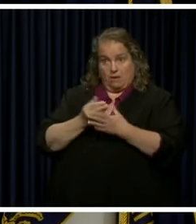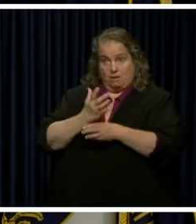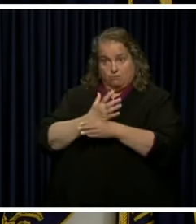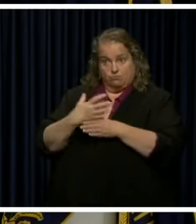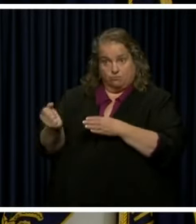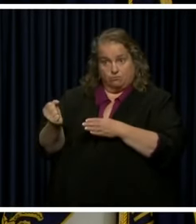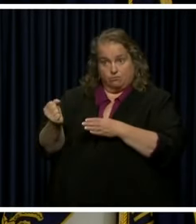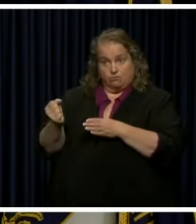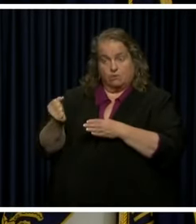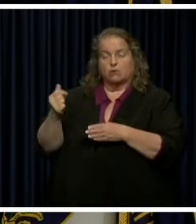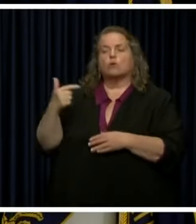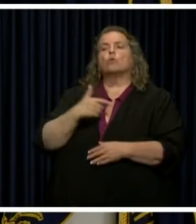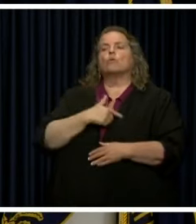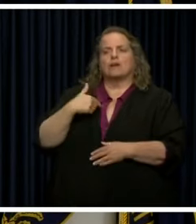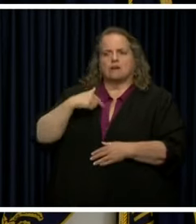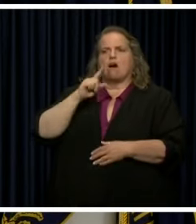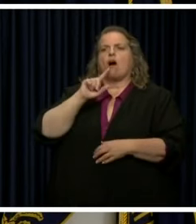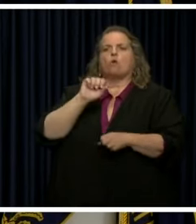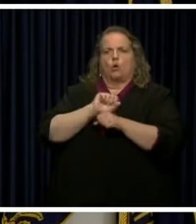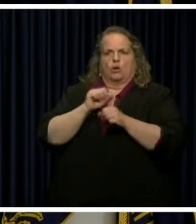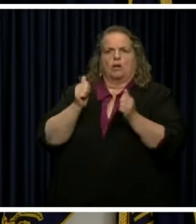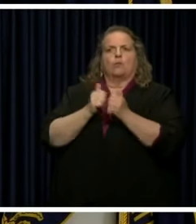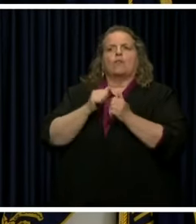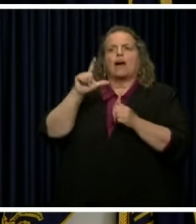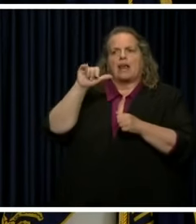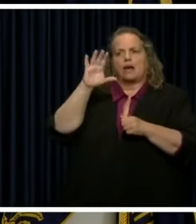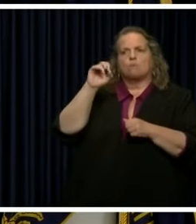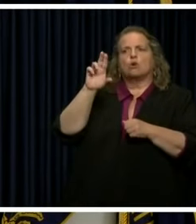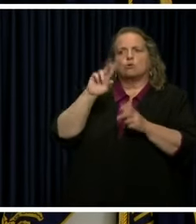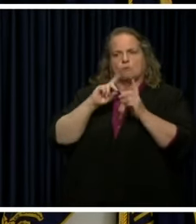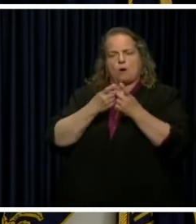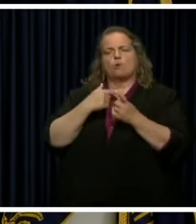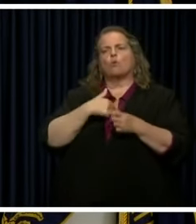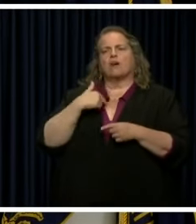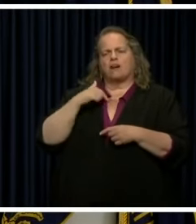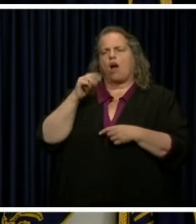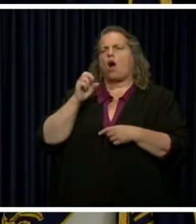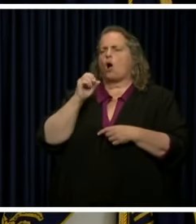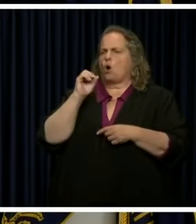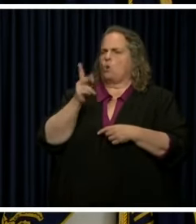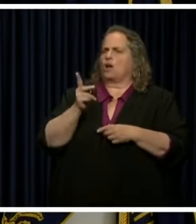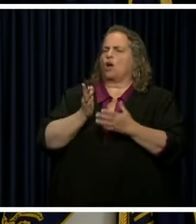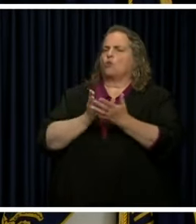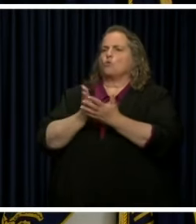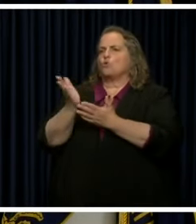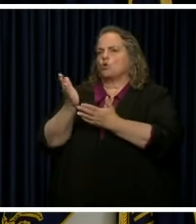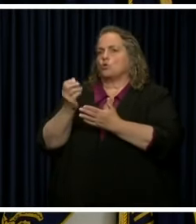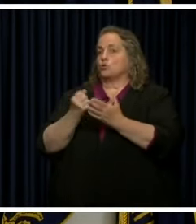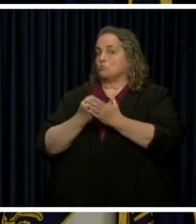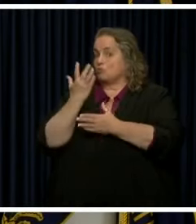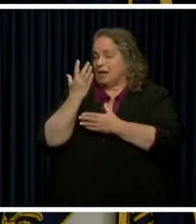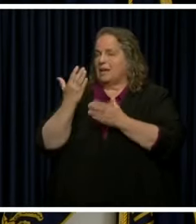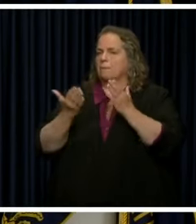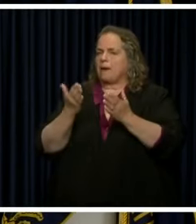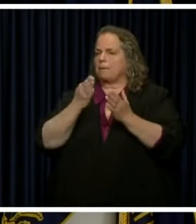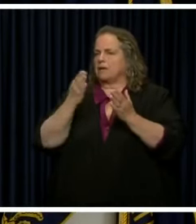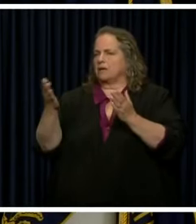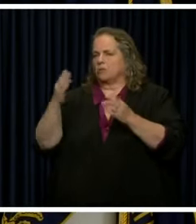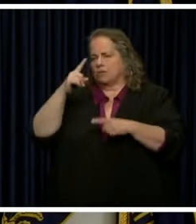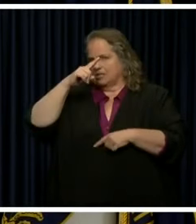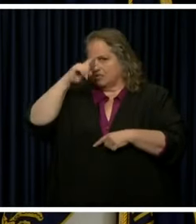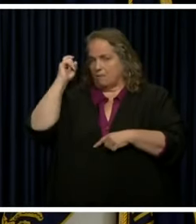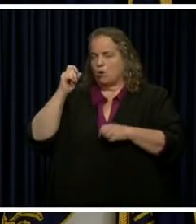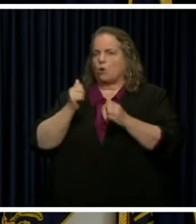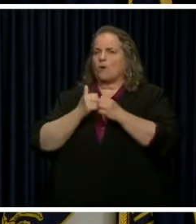to the UI trust fund. We believe that we are good through the spring and probably into the summer